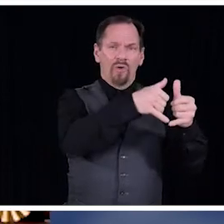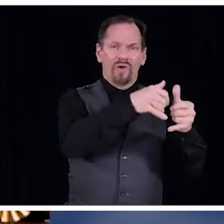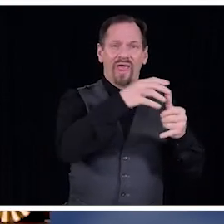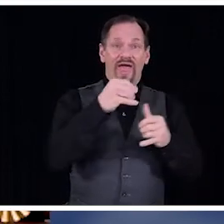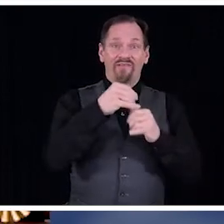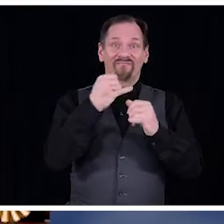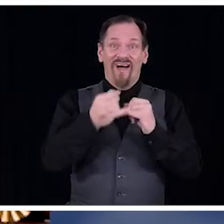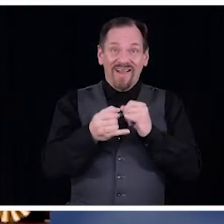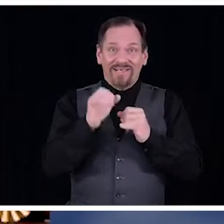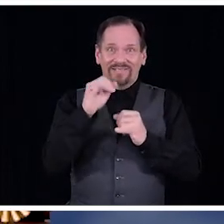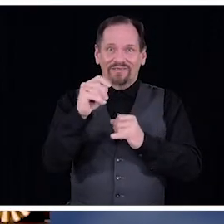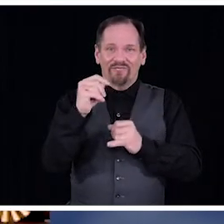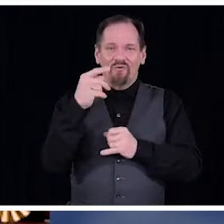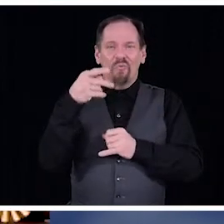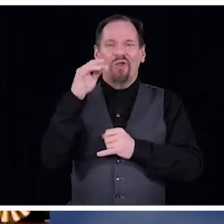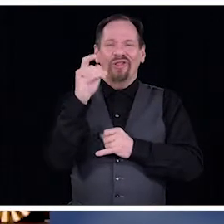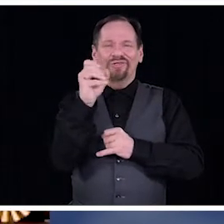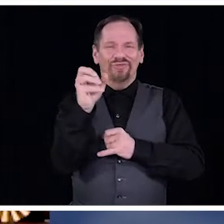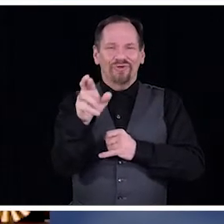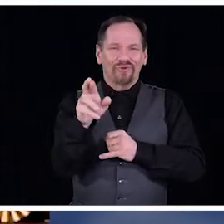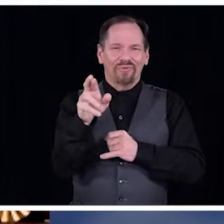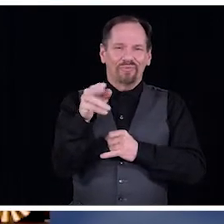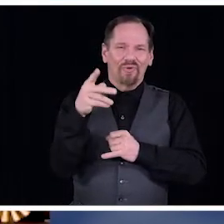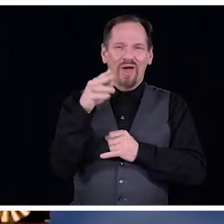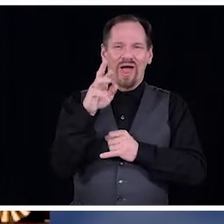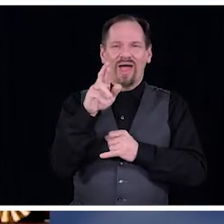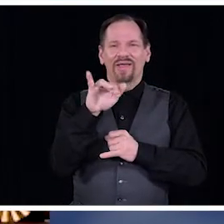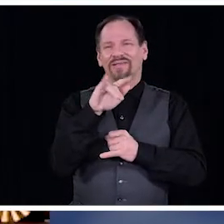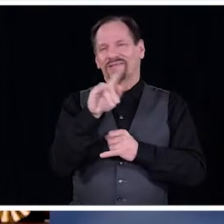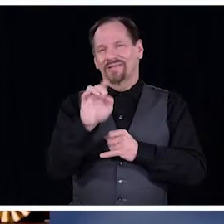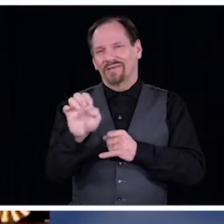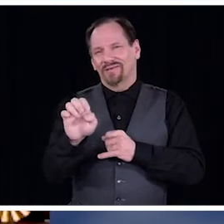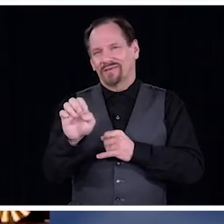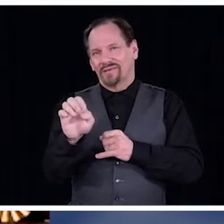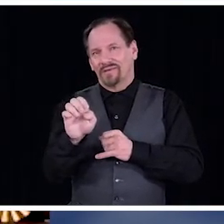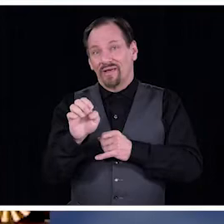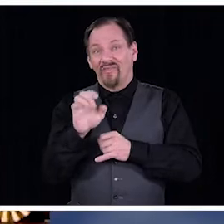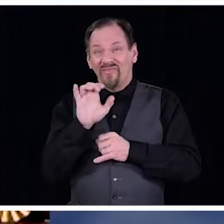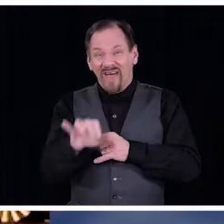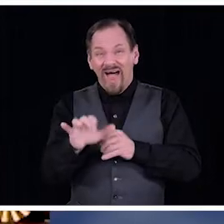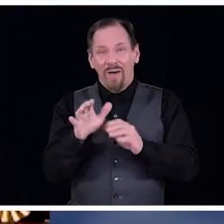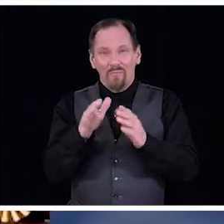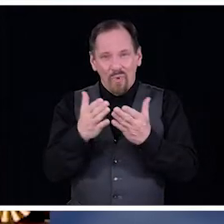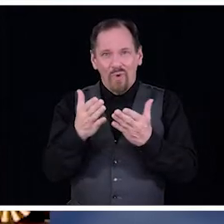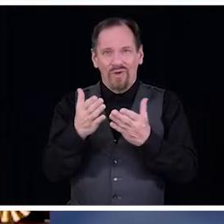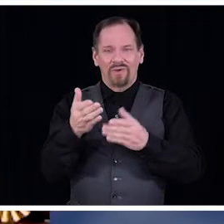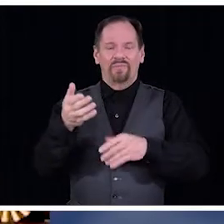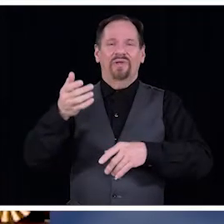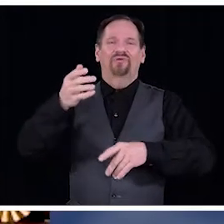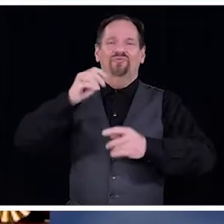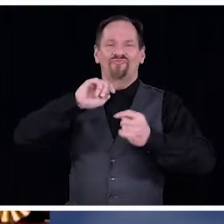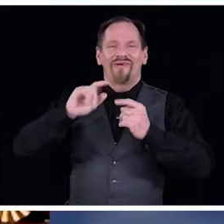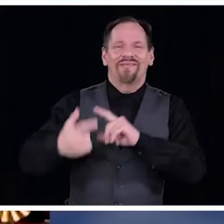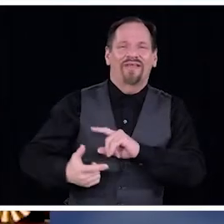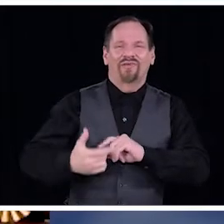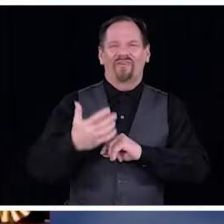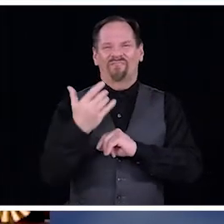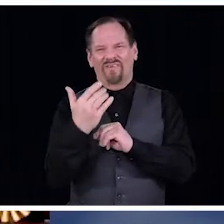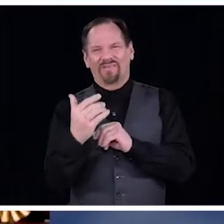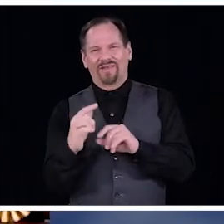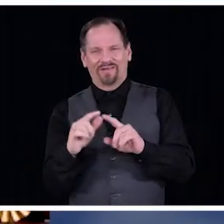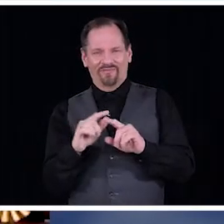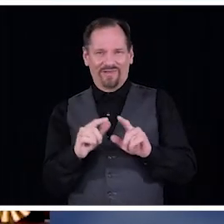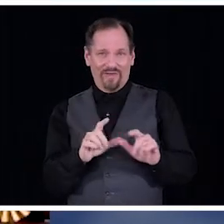Pulitzer Prize, The Rest is Noise has been translated into 15 languages. Your